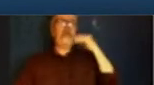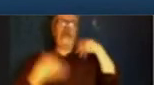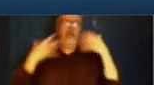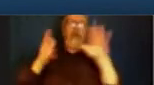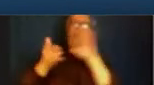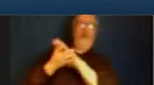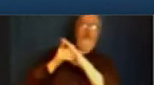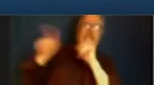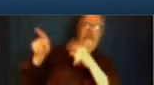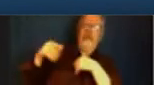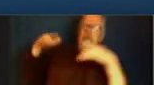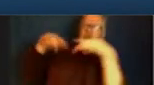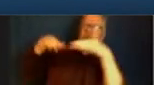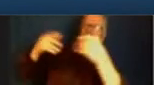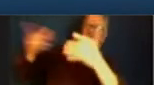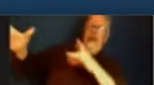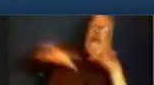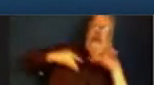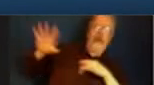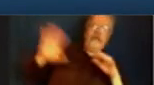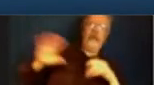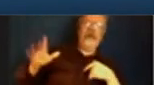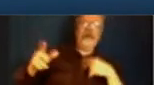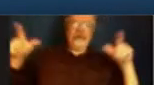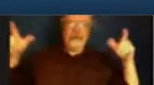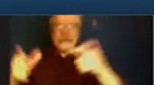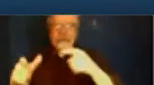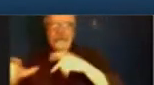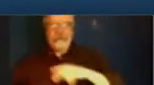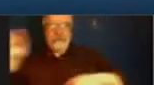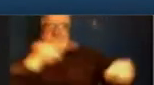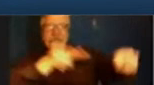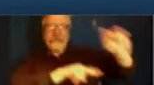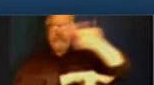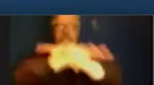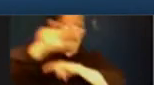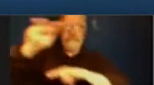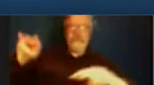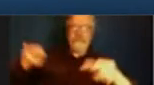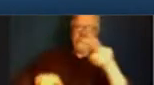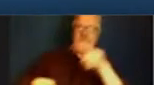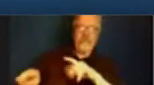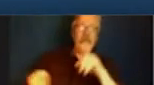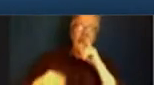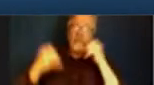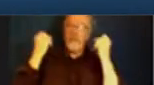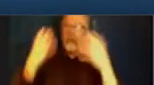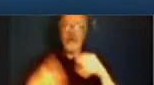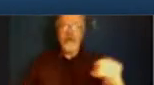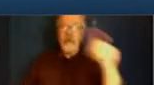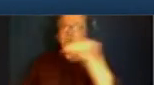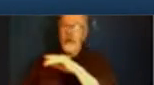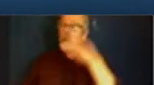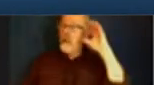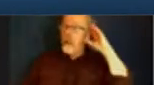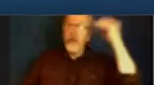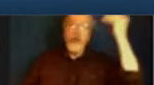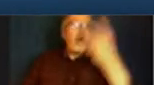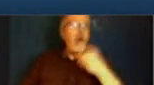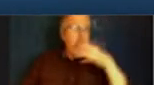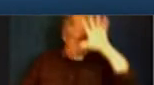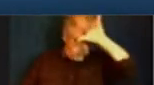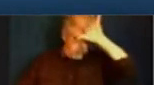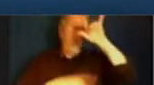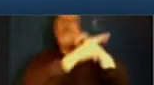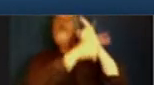our state who have been listening to false information and were concerned wouldn't have their kids in school as a result of that.